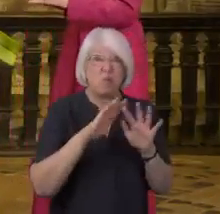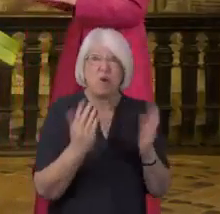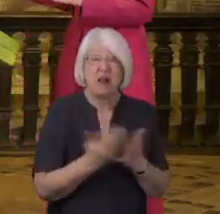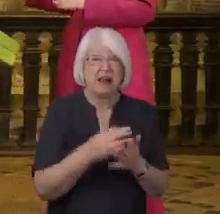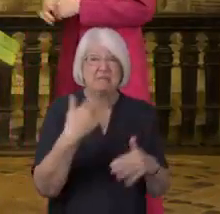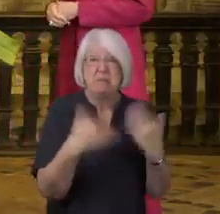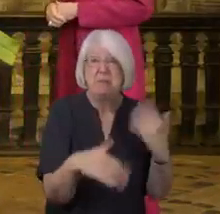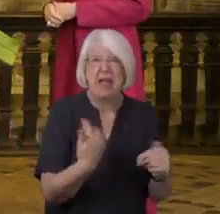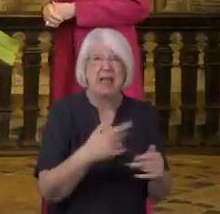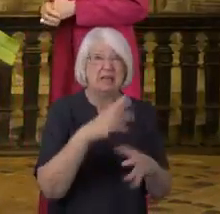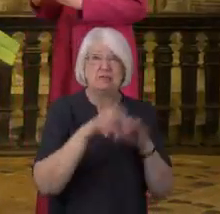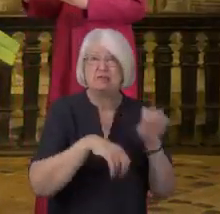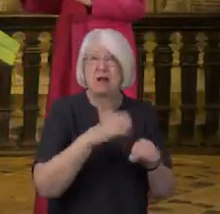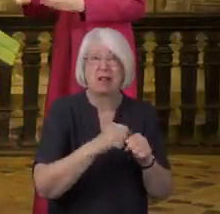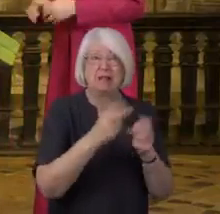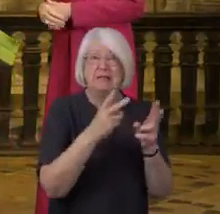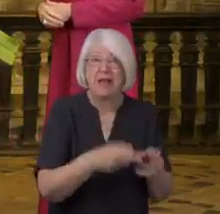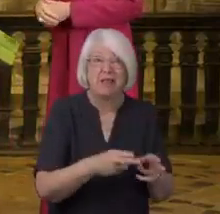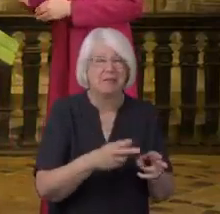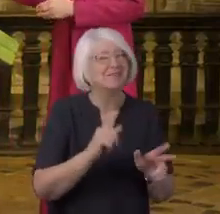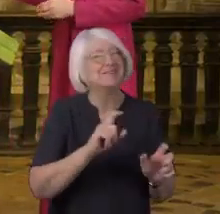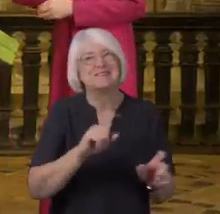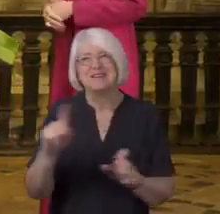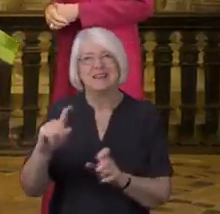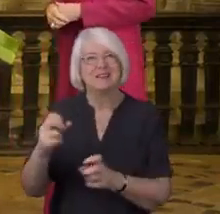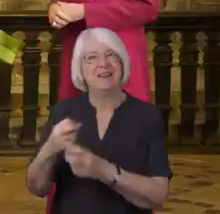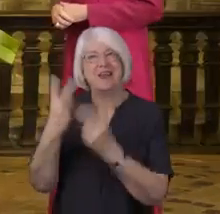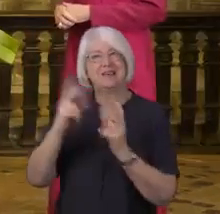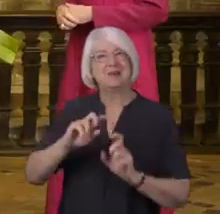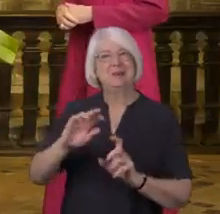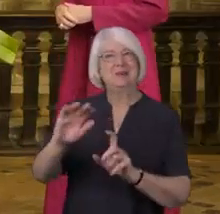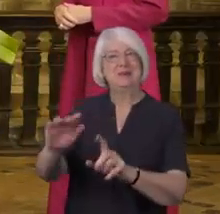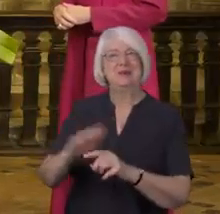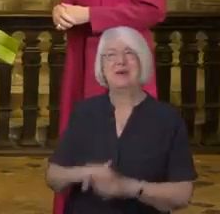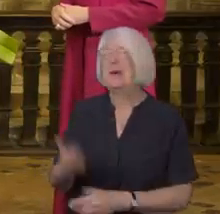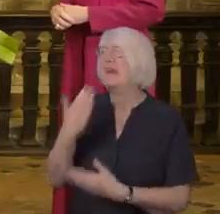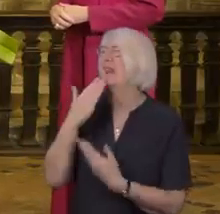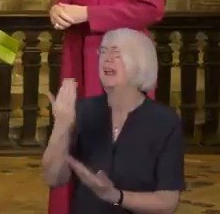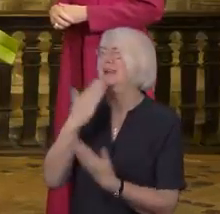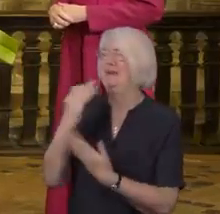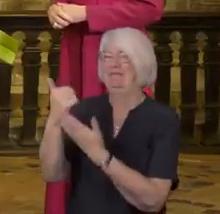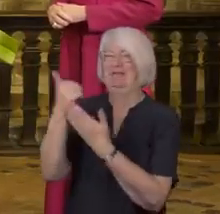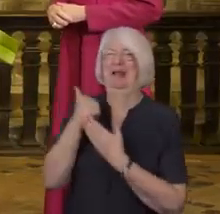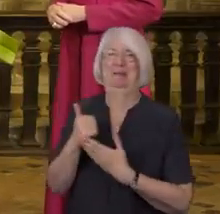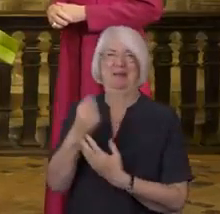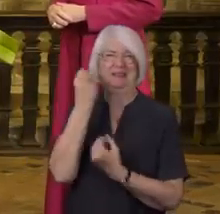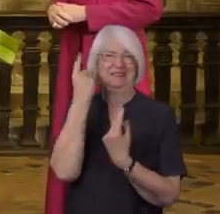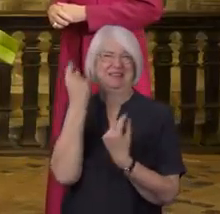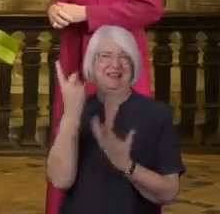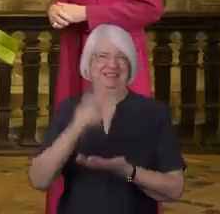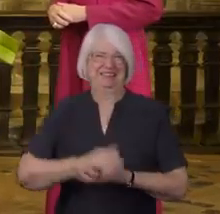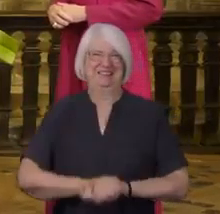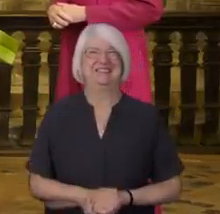what a wonderful Christingle, and thank you so much for helping us understand what the Christingle means.